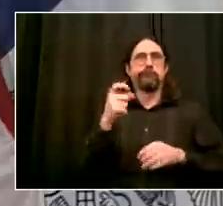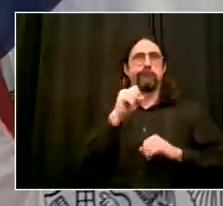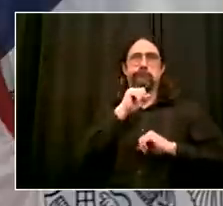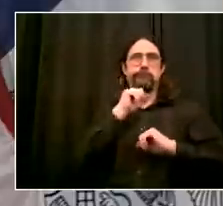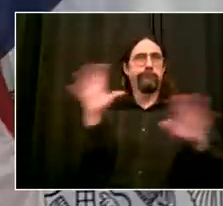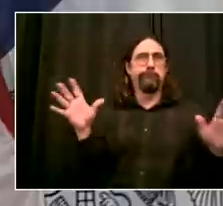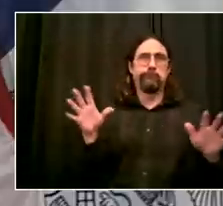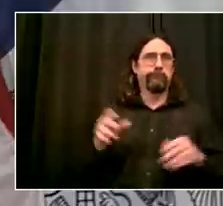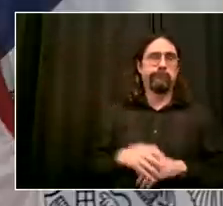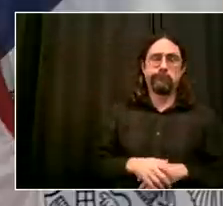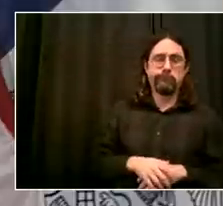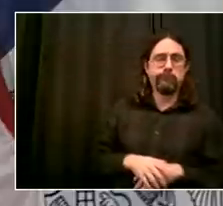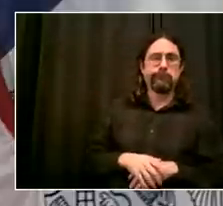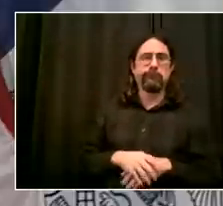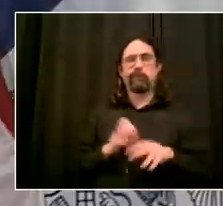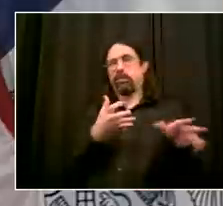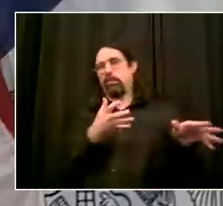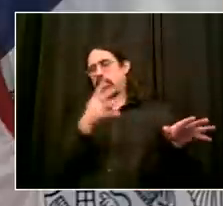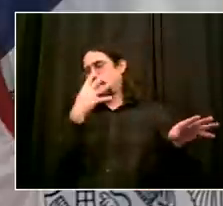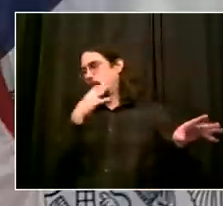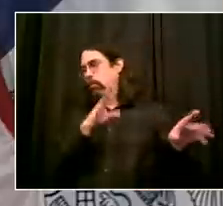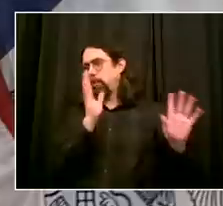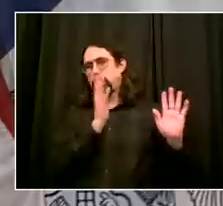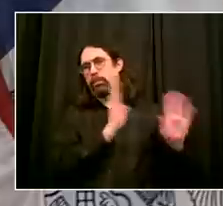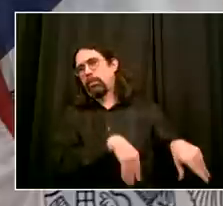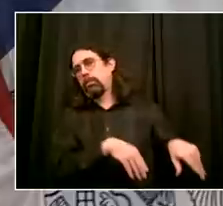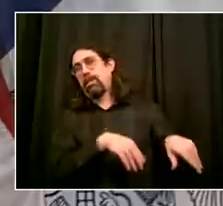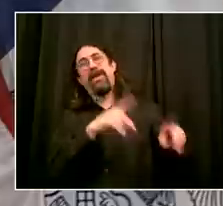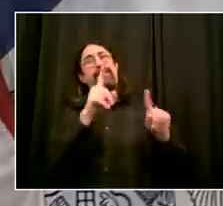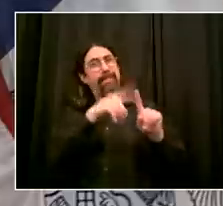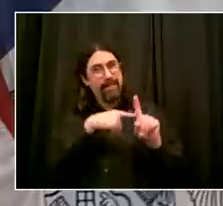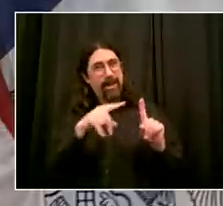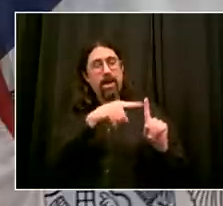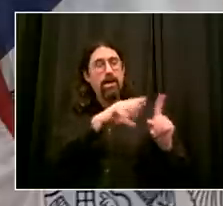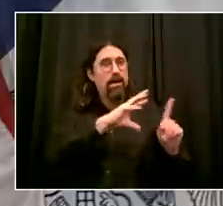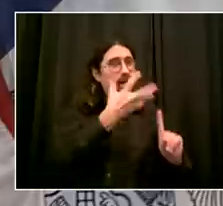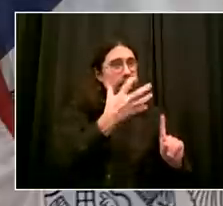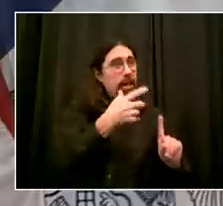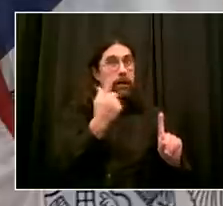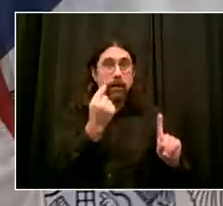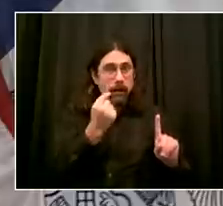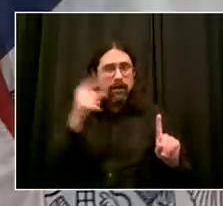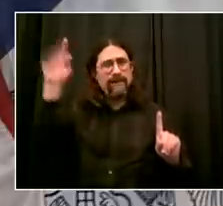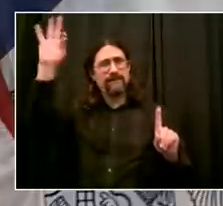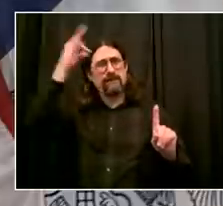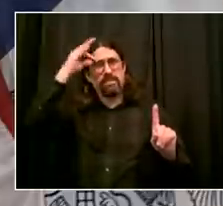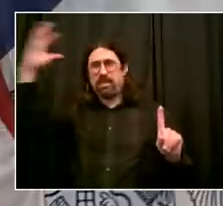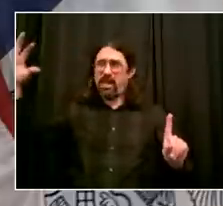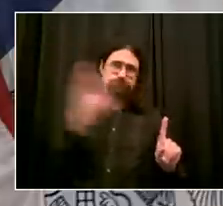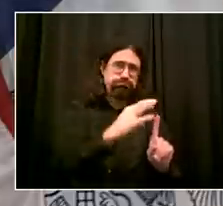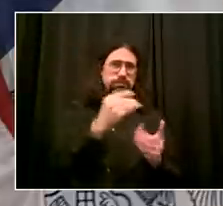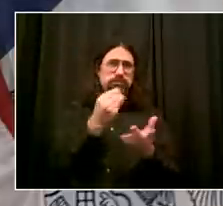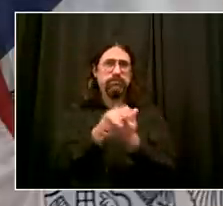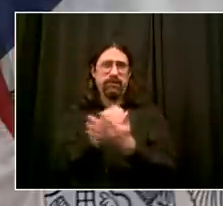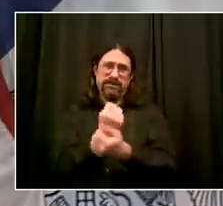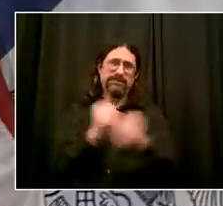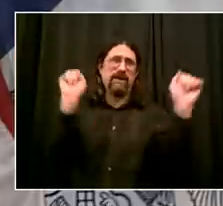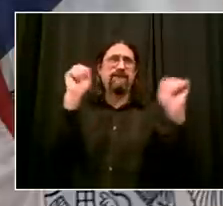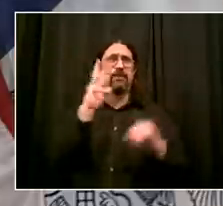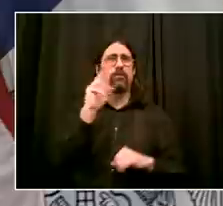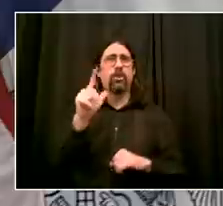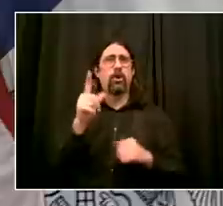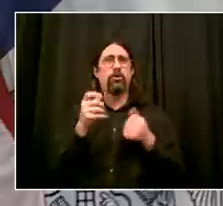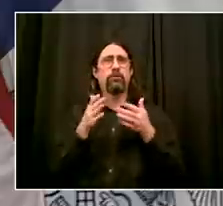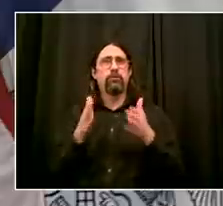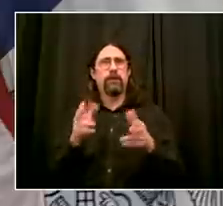order it a little bit differently. The first point is New York City and New York State send so much more money to the federal government than we ever